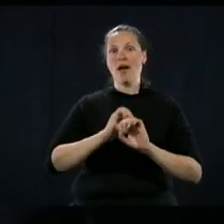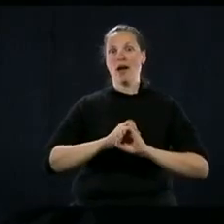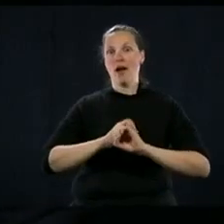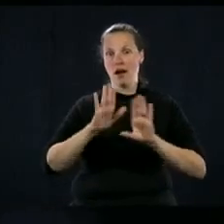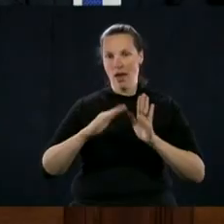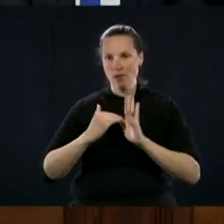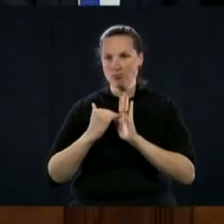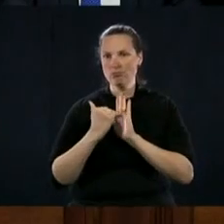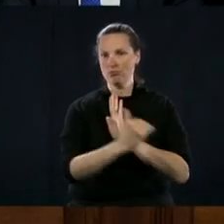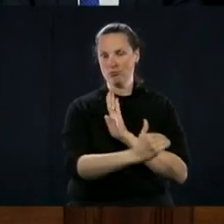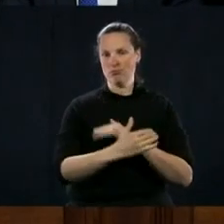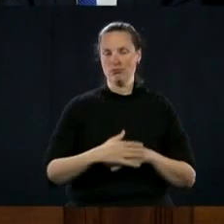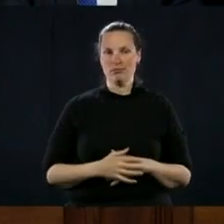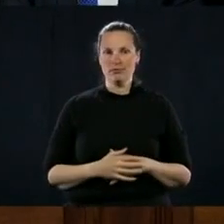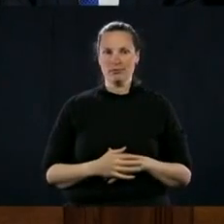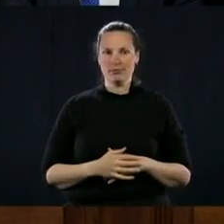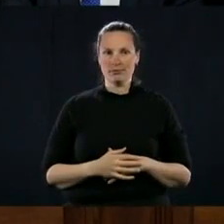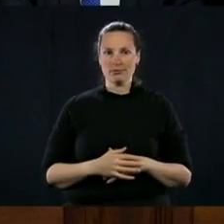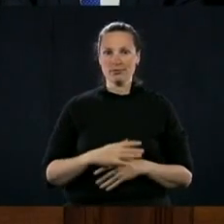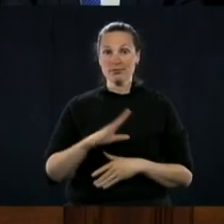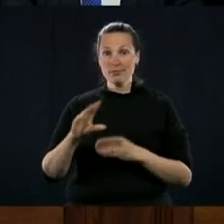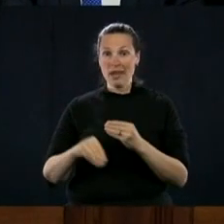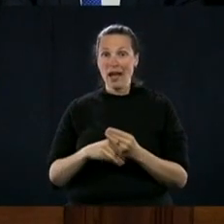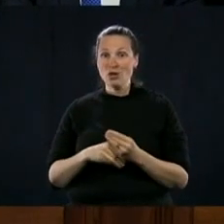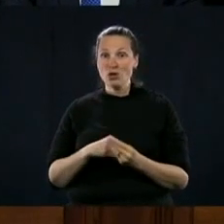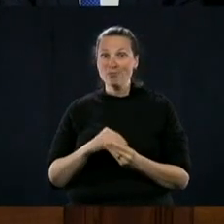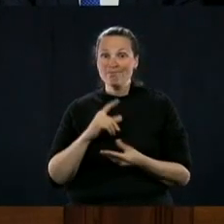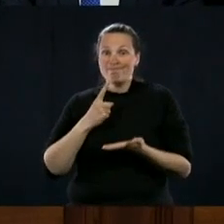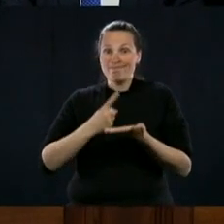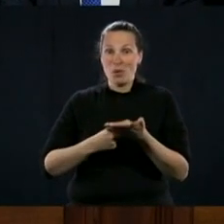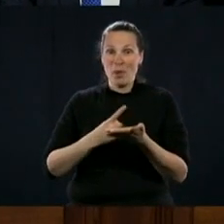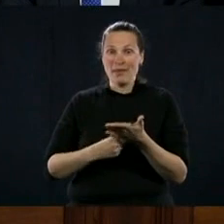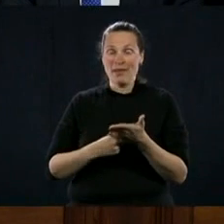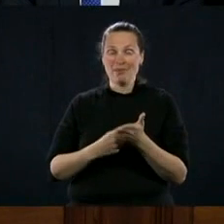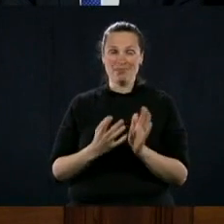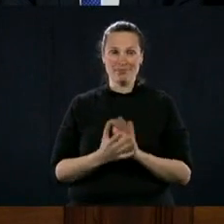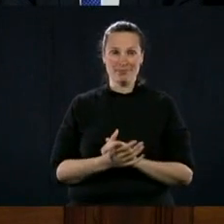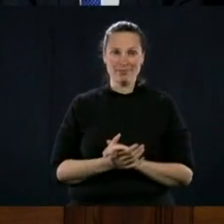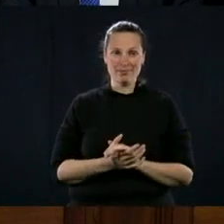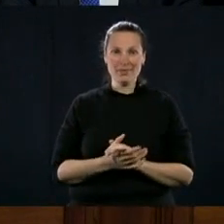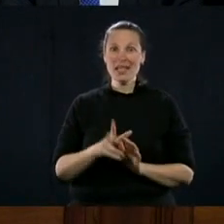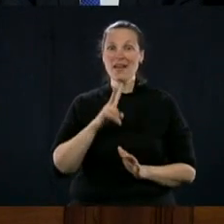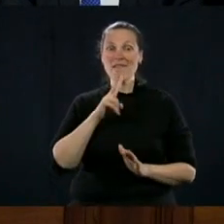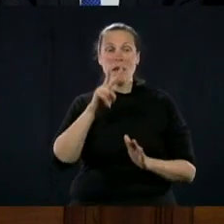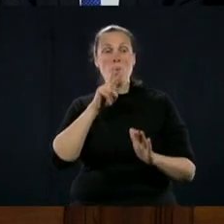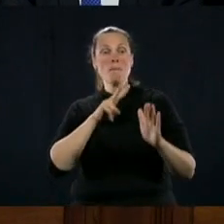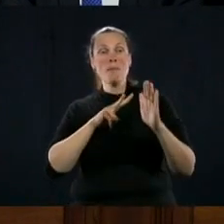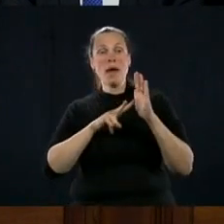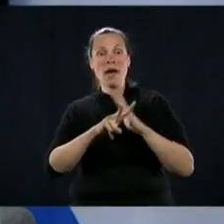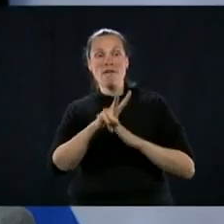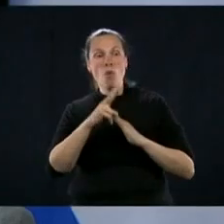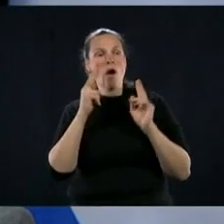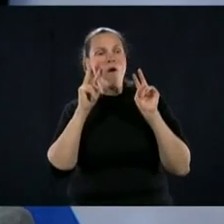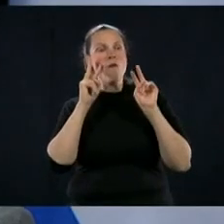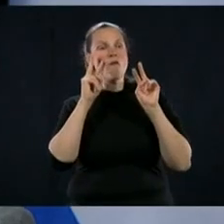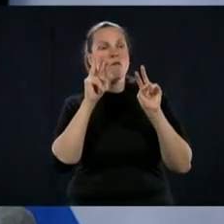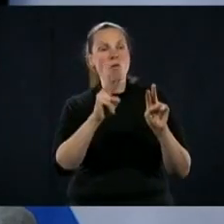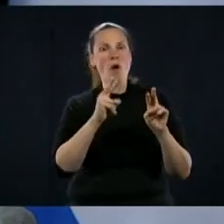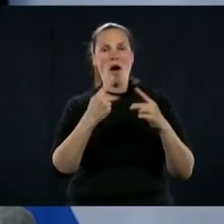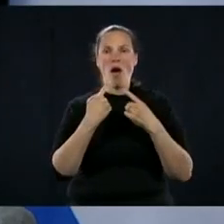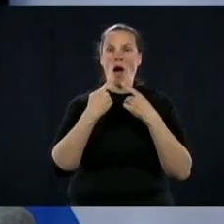control. And if you allow me, Mr. Premier, it would be interesting to be able to tell you exactly what's going to be